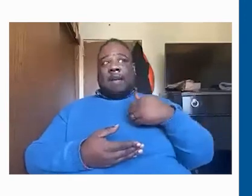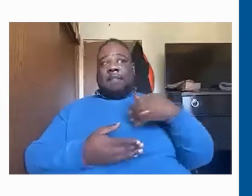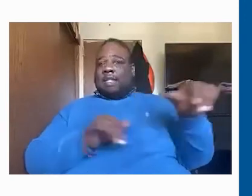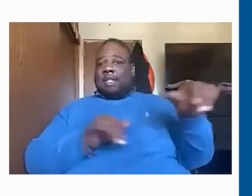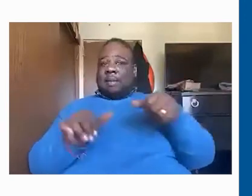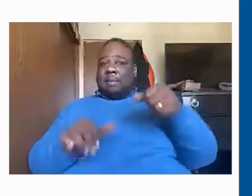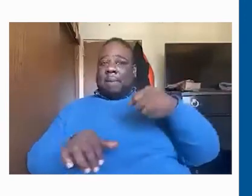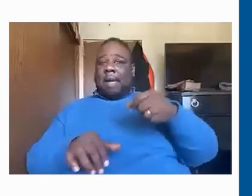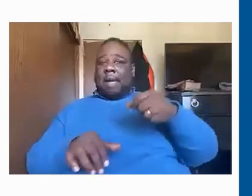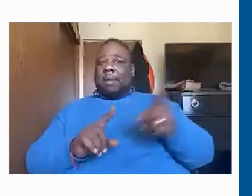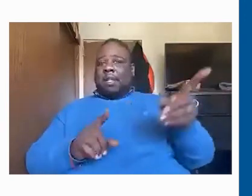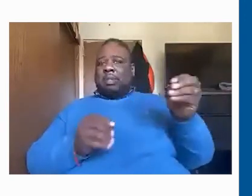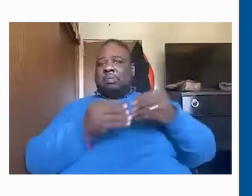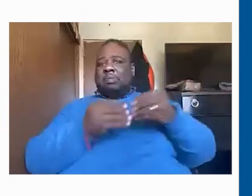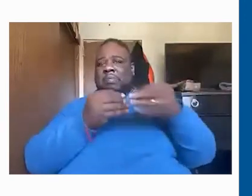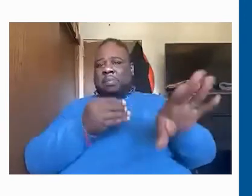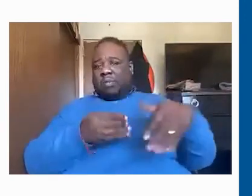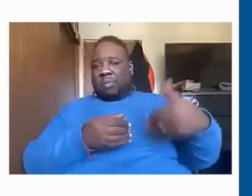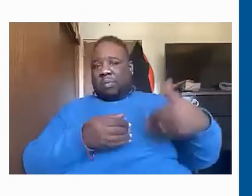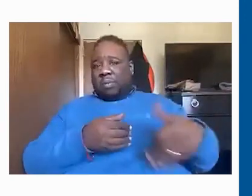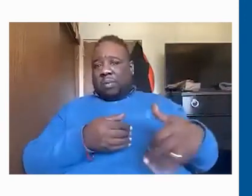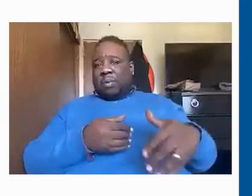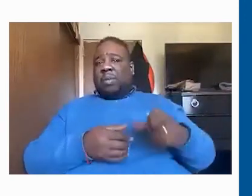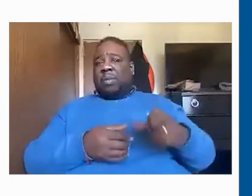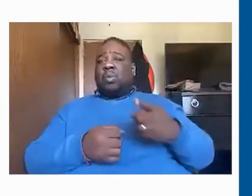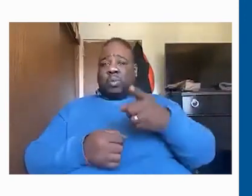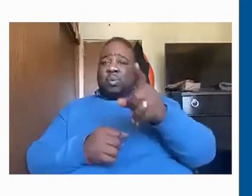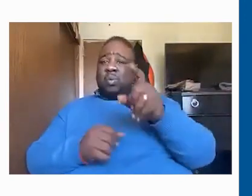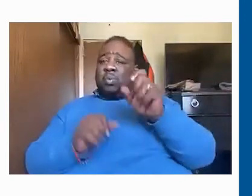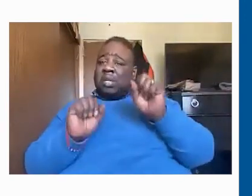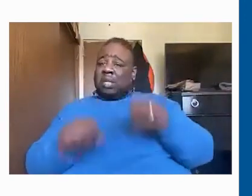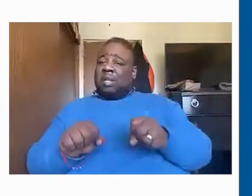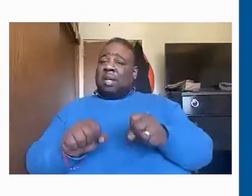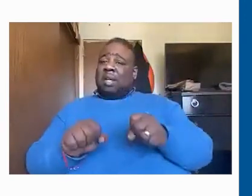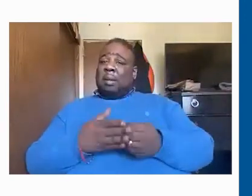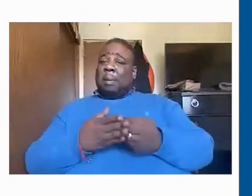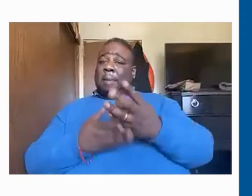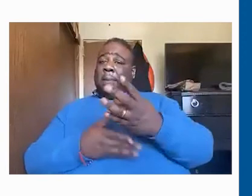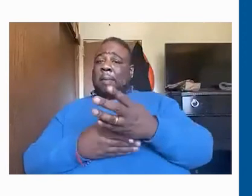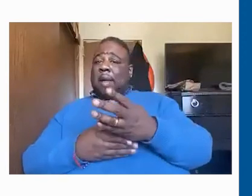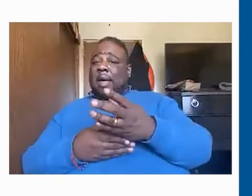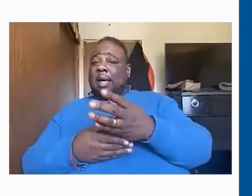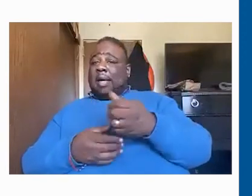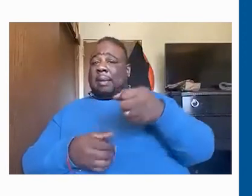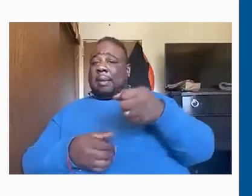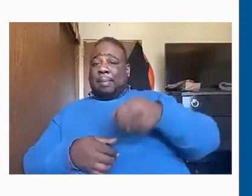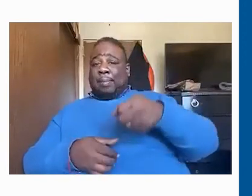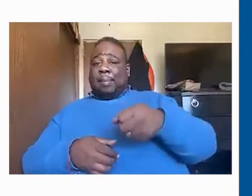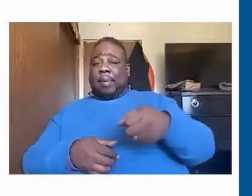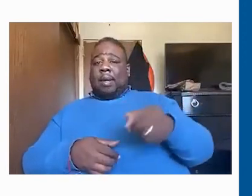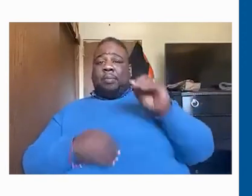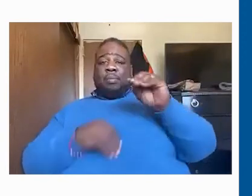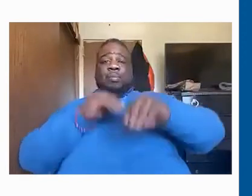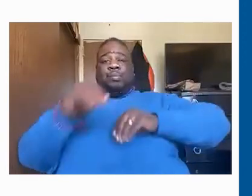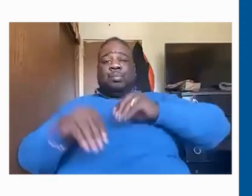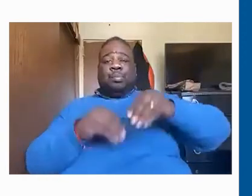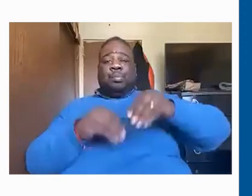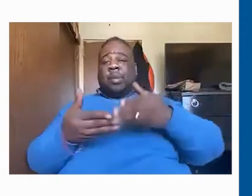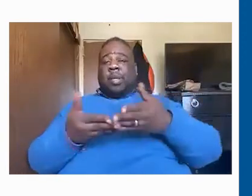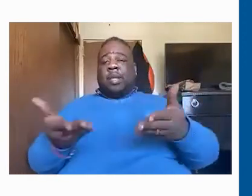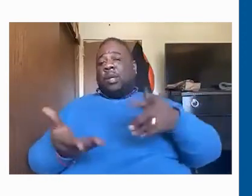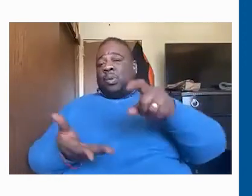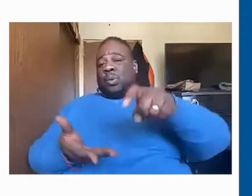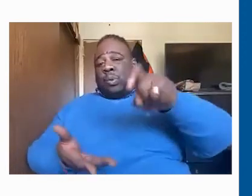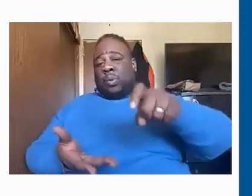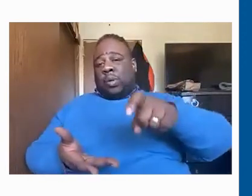that's great. But if you can't, you really, we tell people to put it together with, supplies kind of as they go.